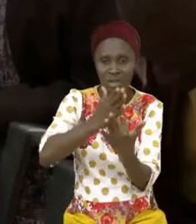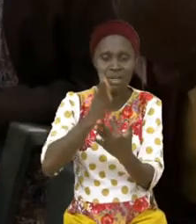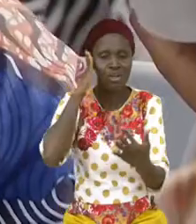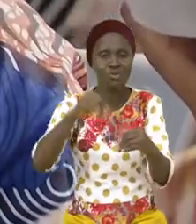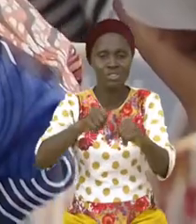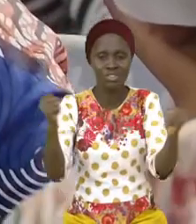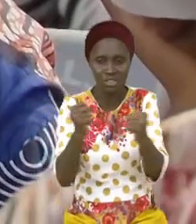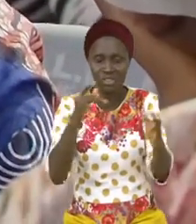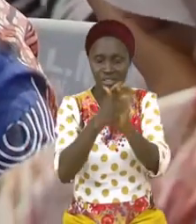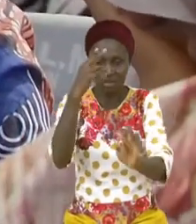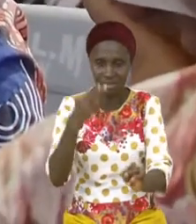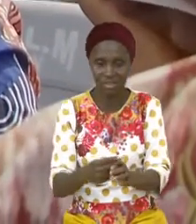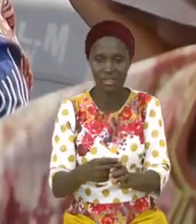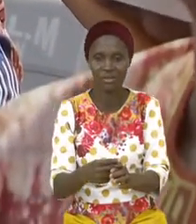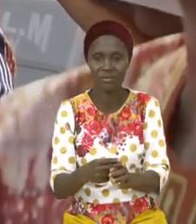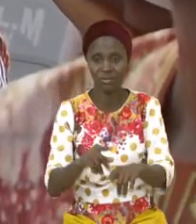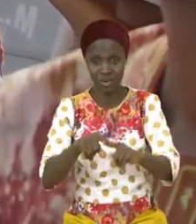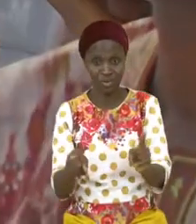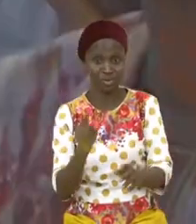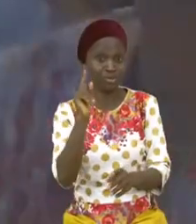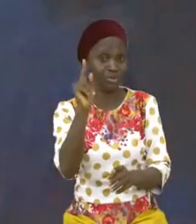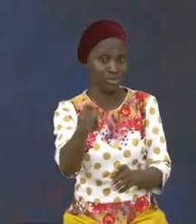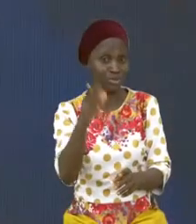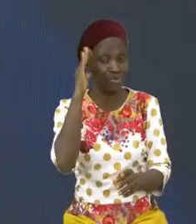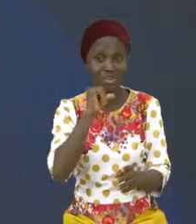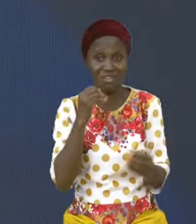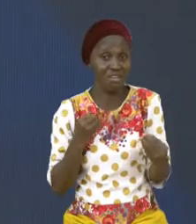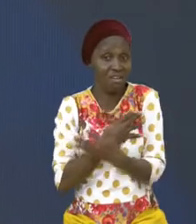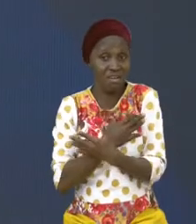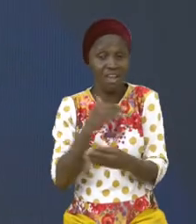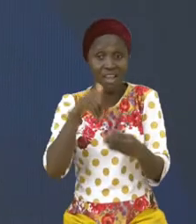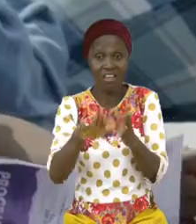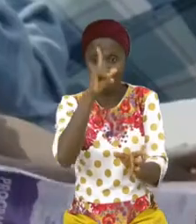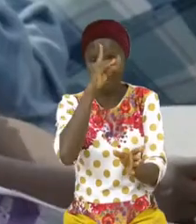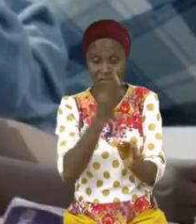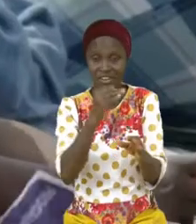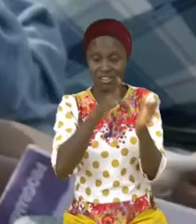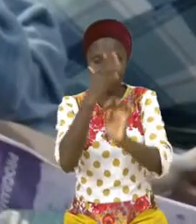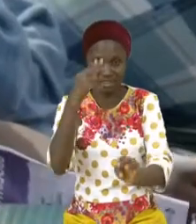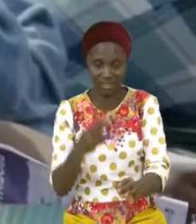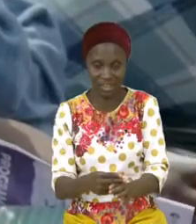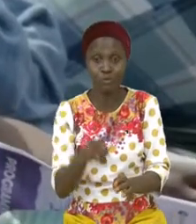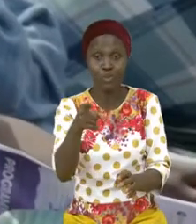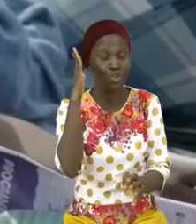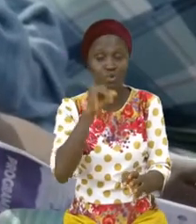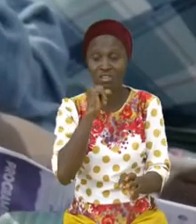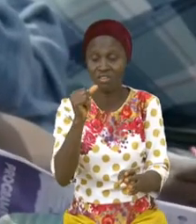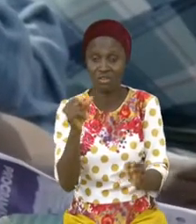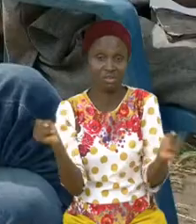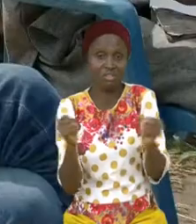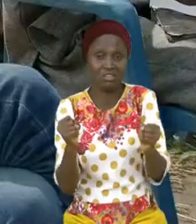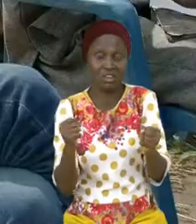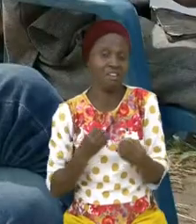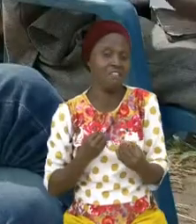shake but you were not shake in your faith you were not shake in your